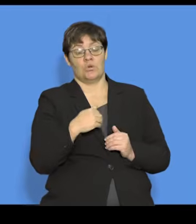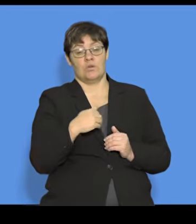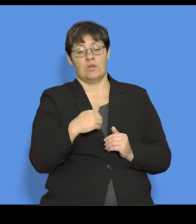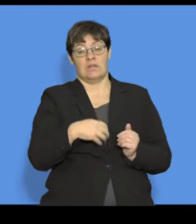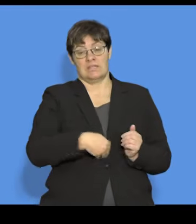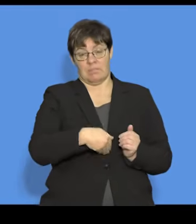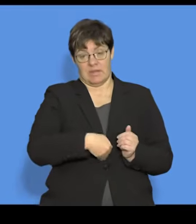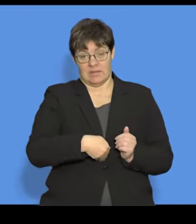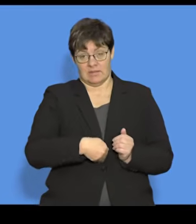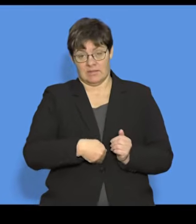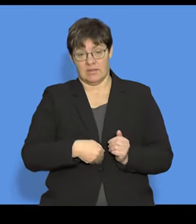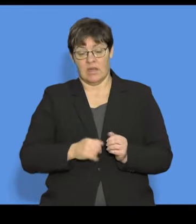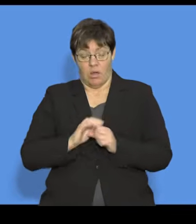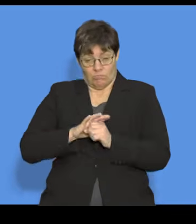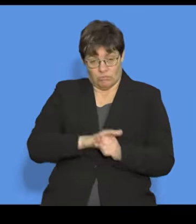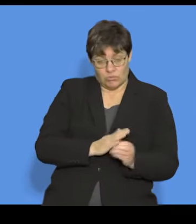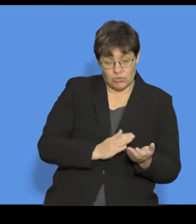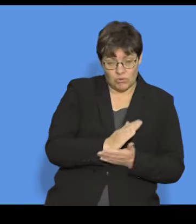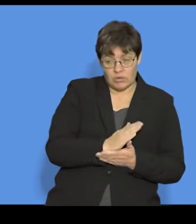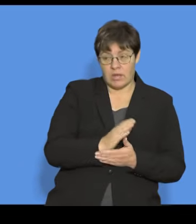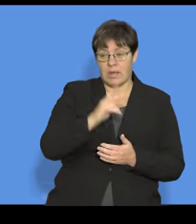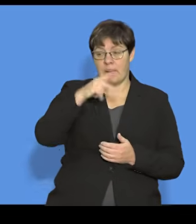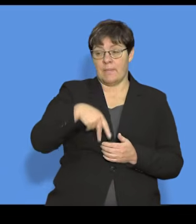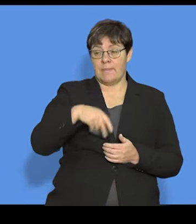pushed along the way by a process called